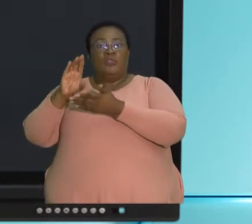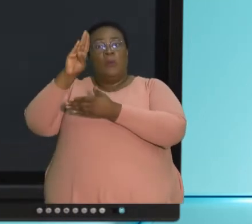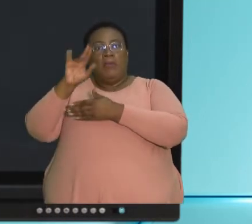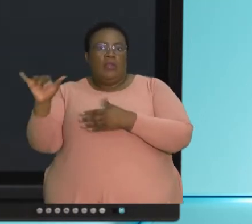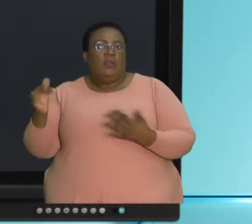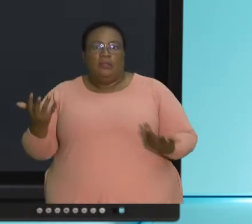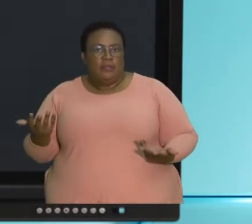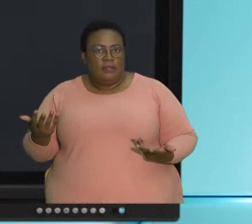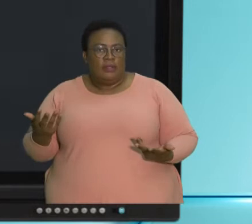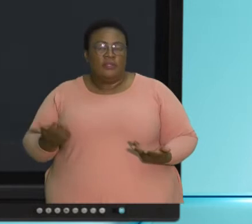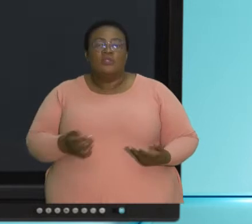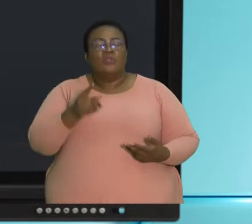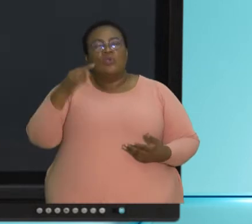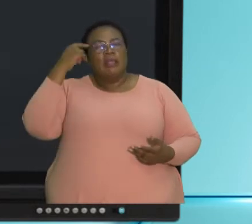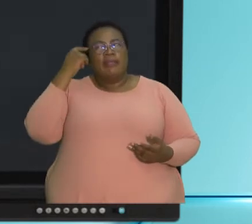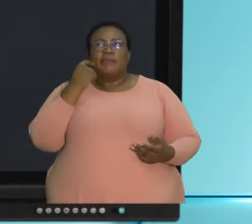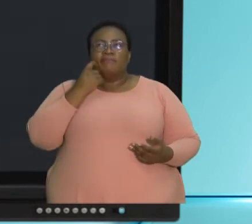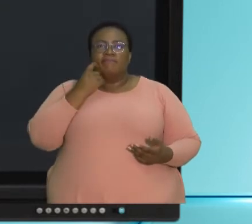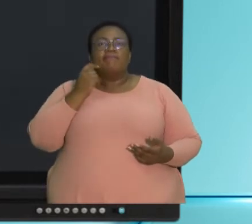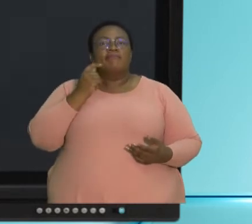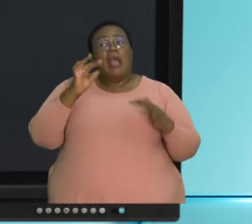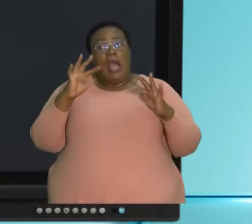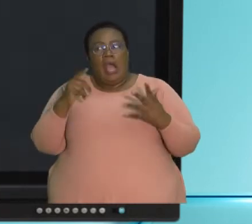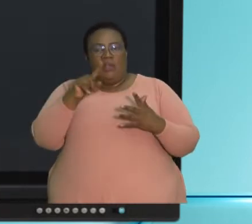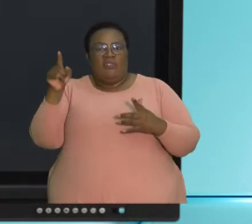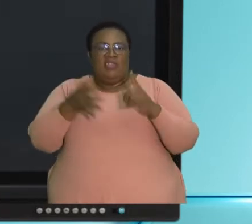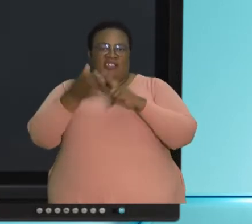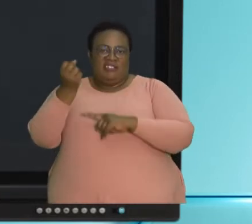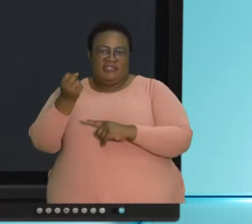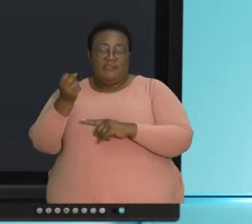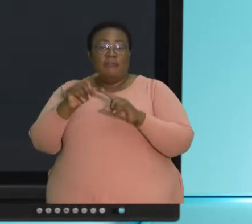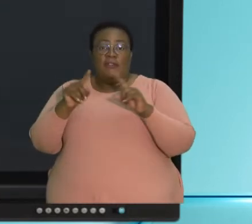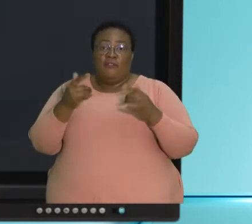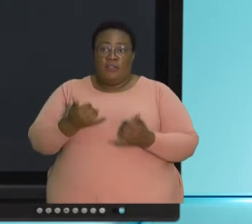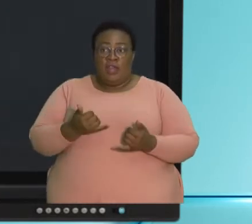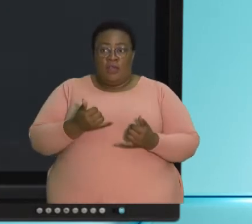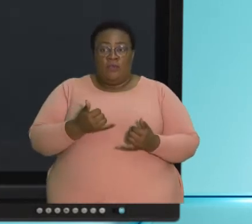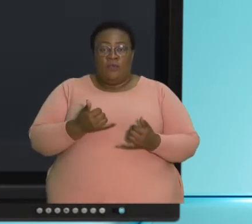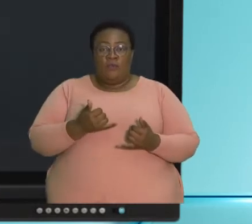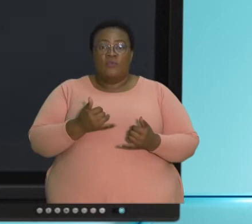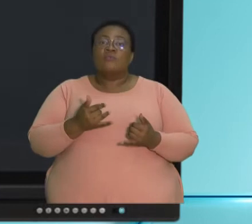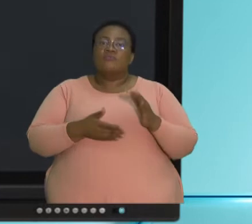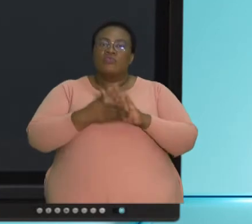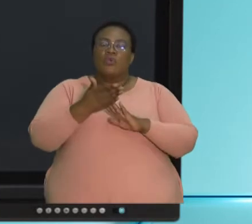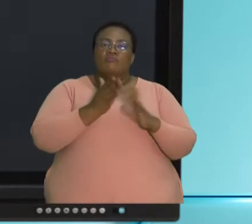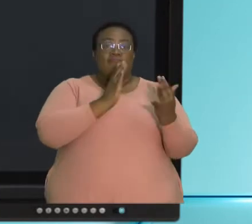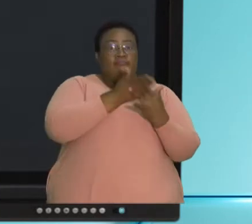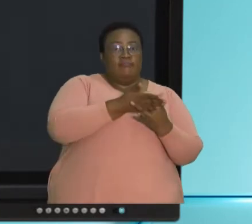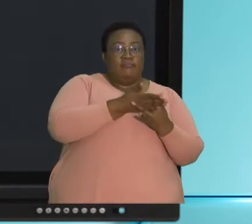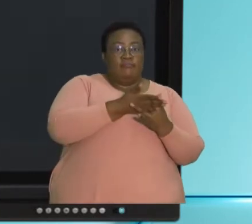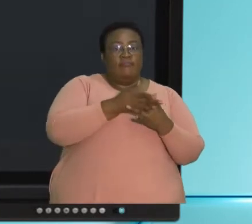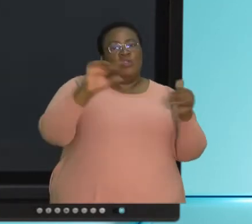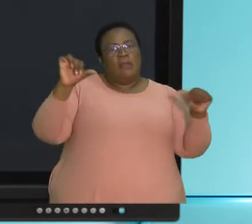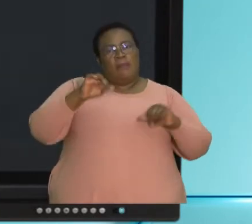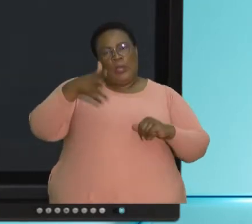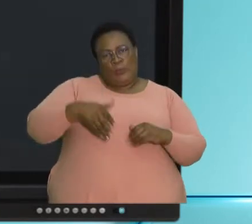So those are the things that you need to be thinking about. But for now, that's all I'm just going to leave you with. Let's go to a quick ad break and we'll be back